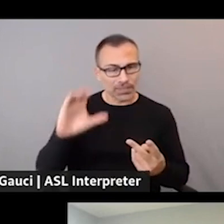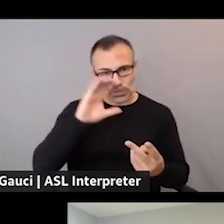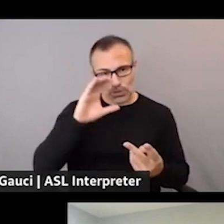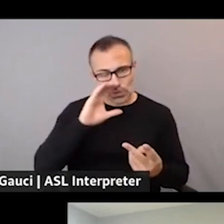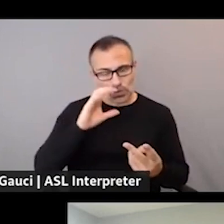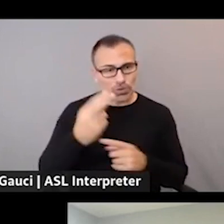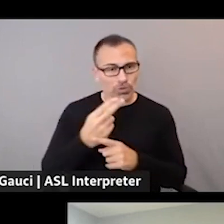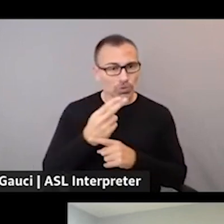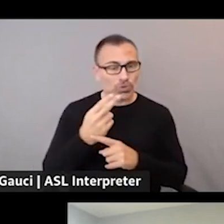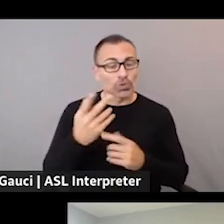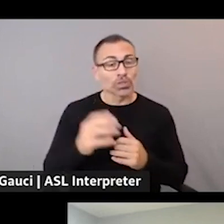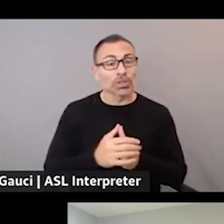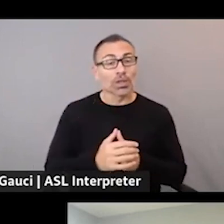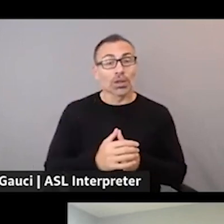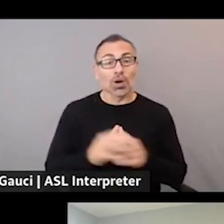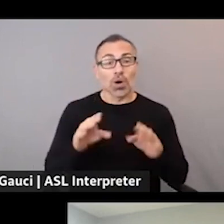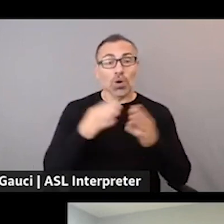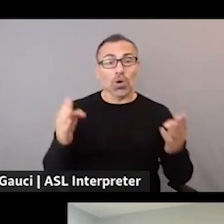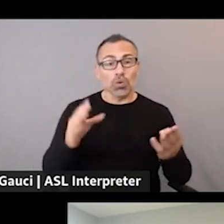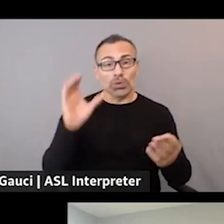Opensearch has always supported,